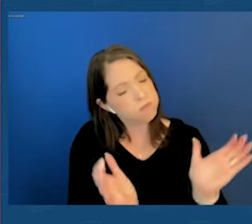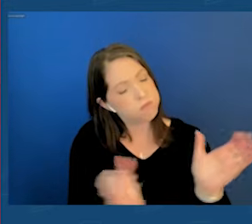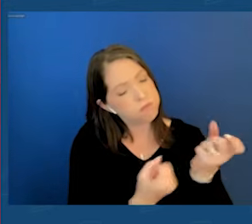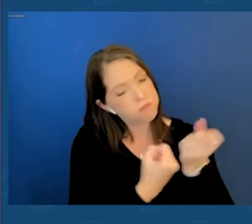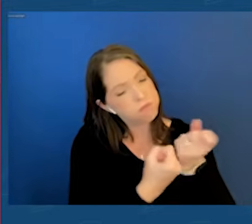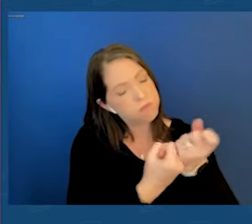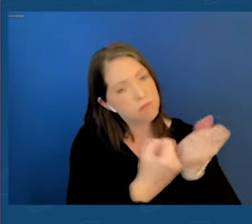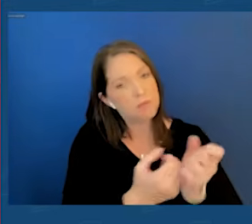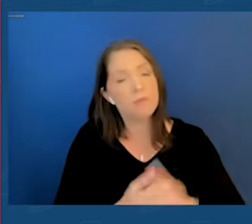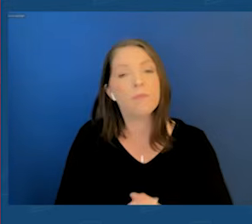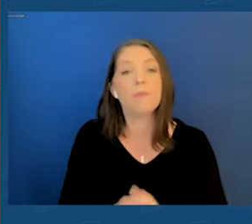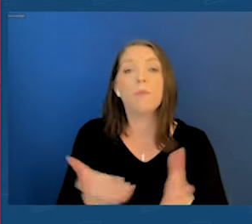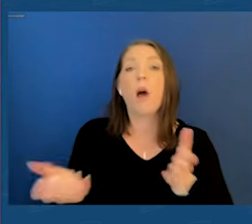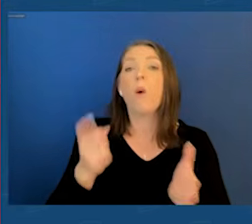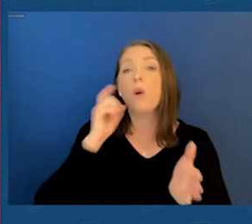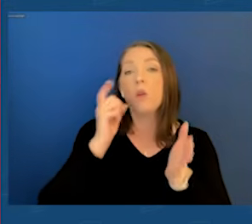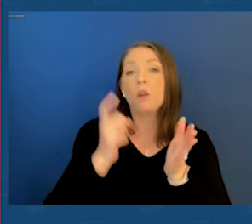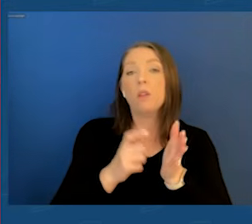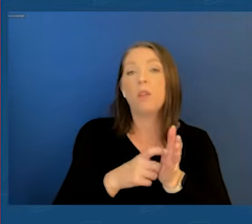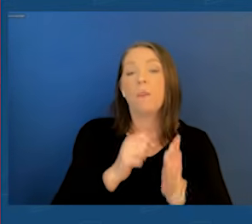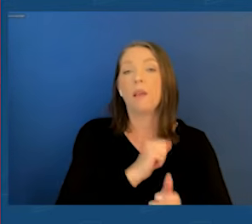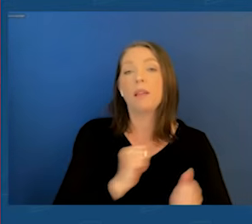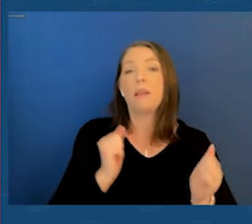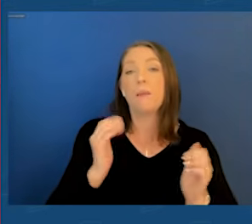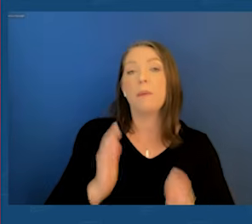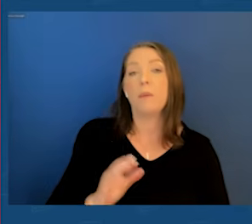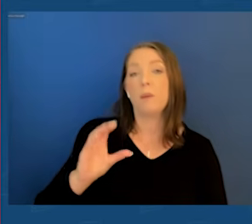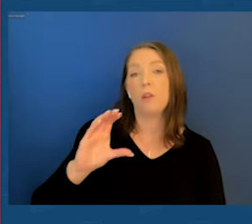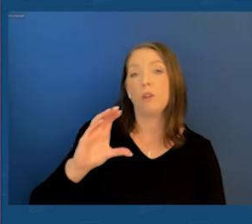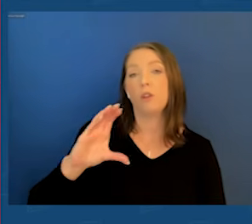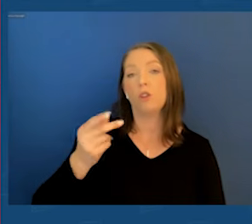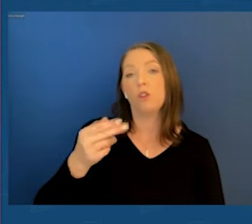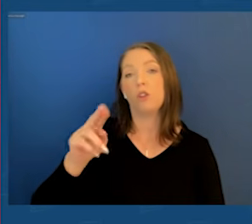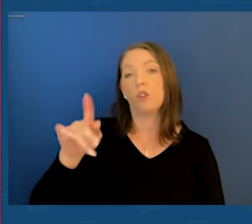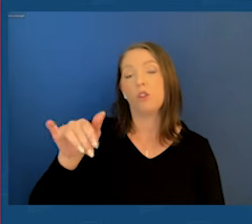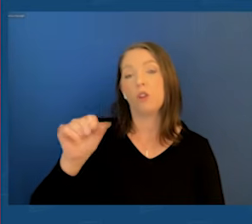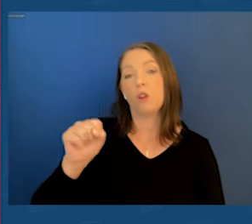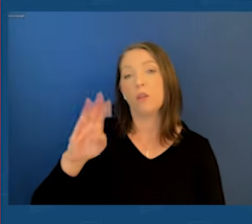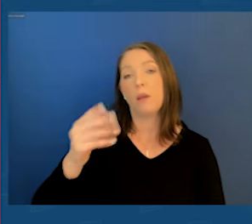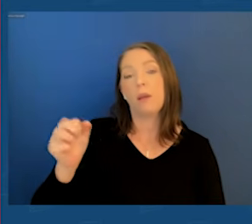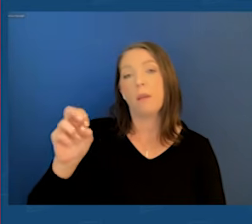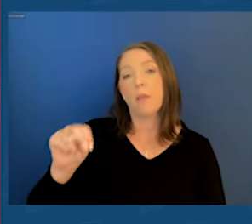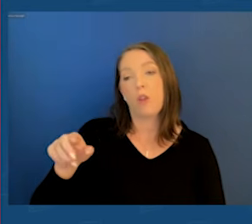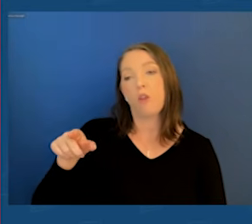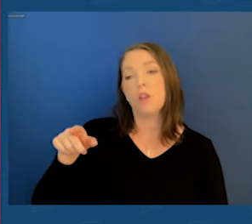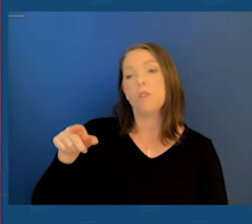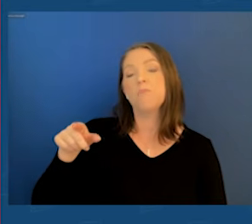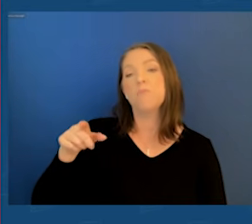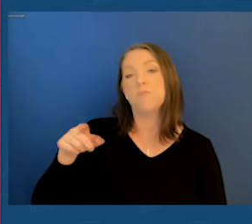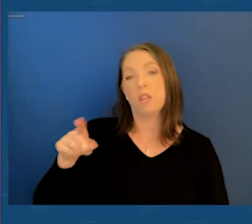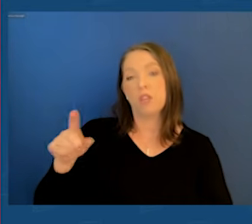former Assemblymember Charles Barron, who started and propelled this conversation of reparations.